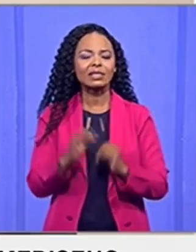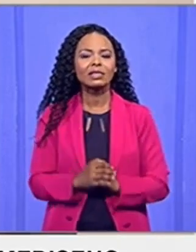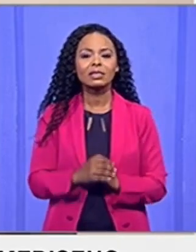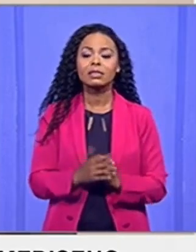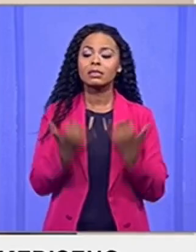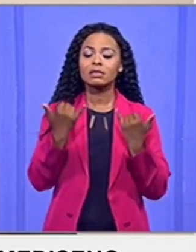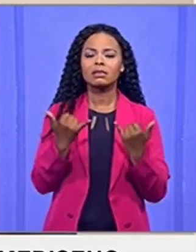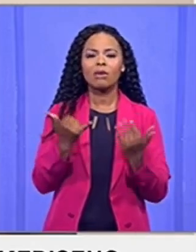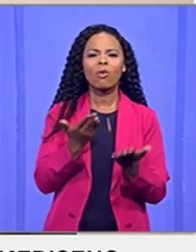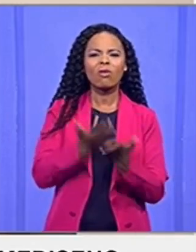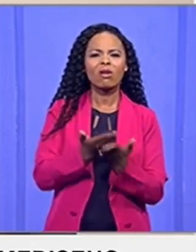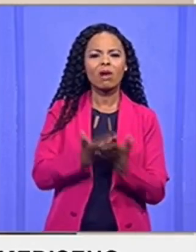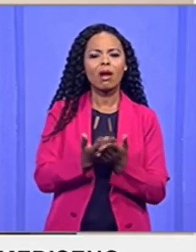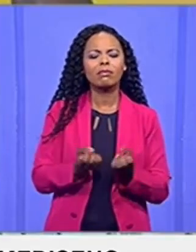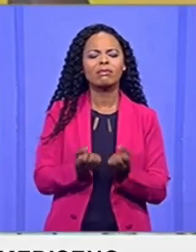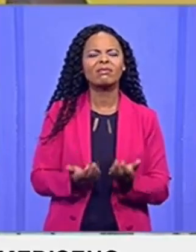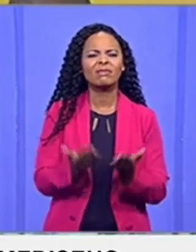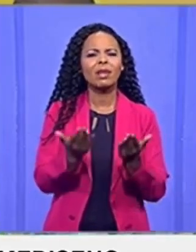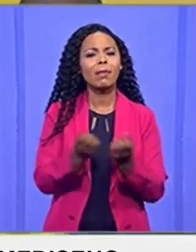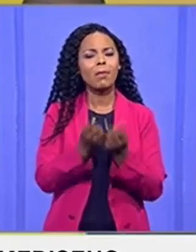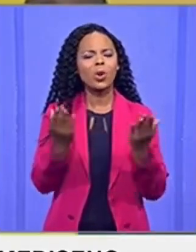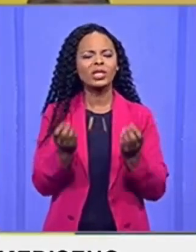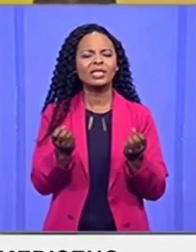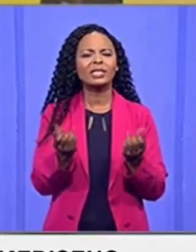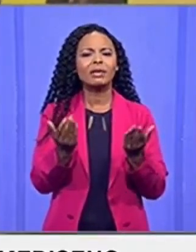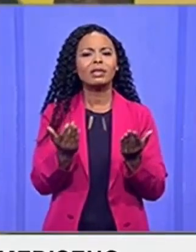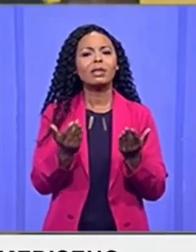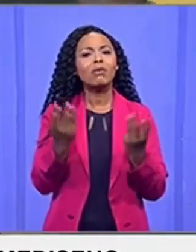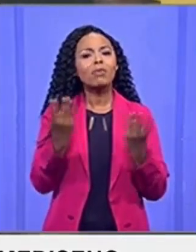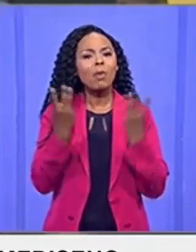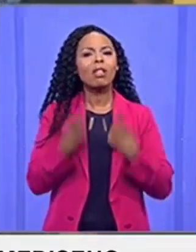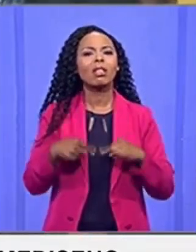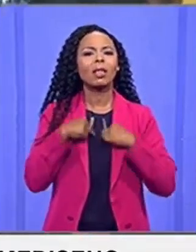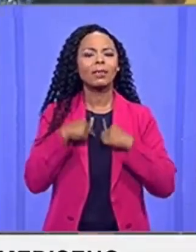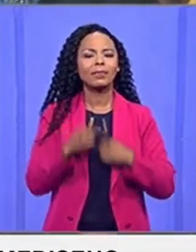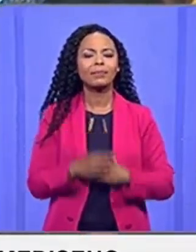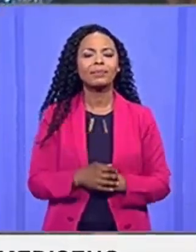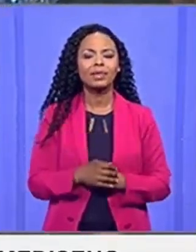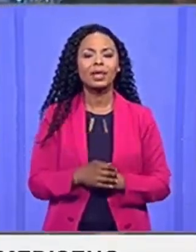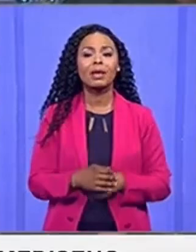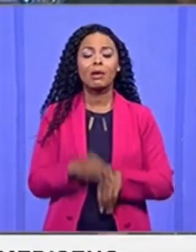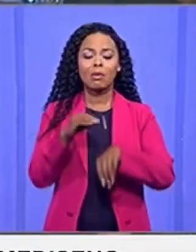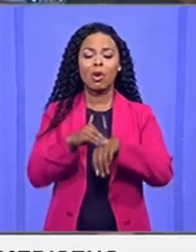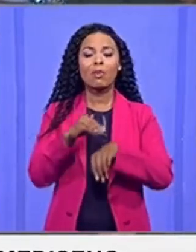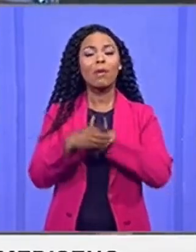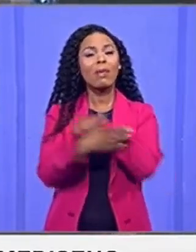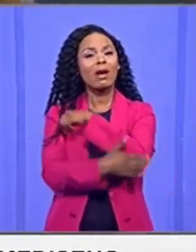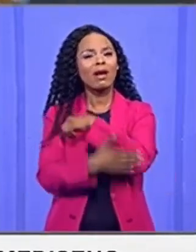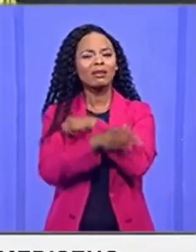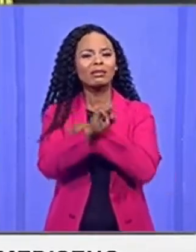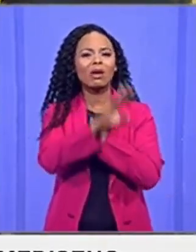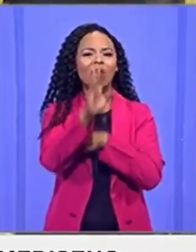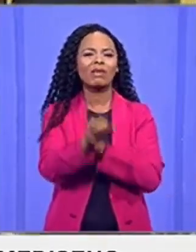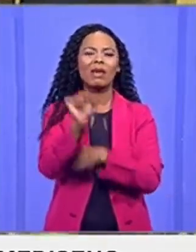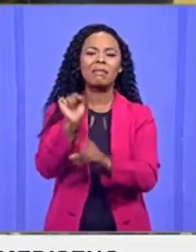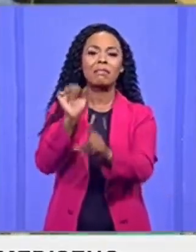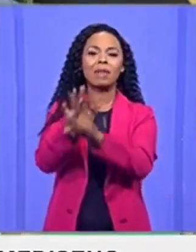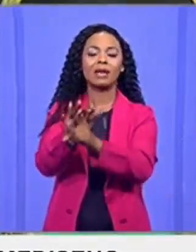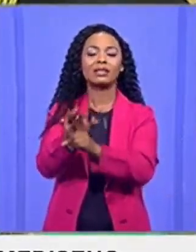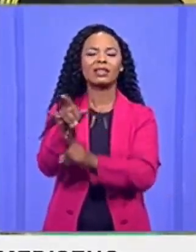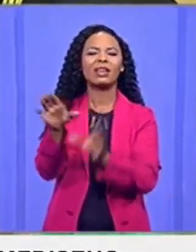funding available to deliver much needed service to our people. Mathata a naga a ditšhelete a malekoko le le busang